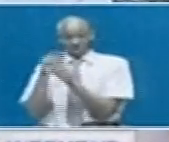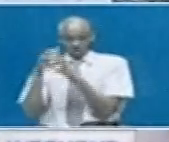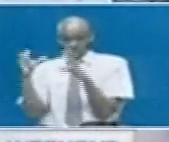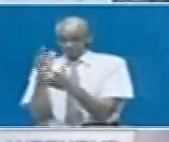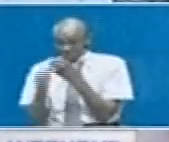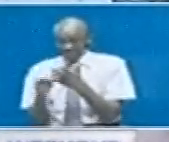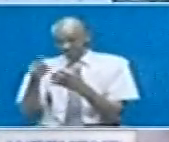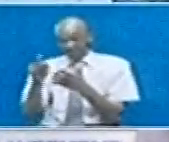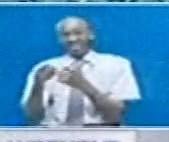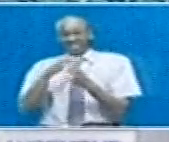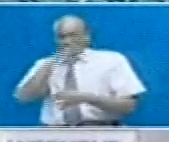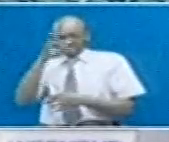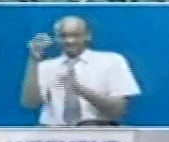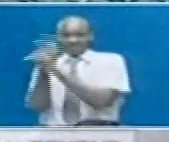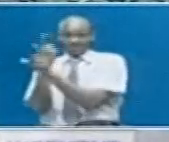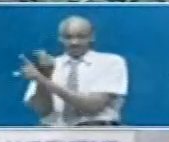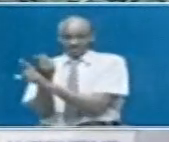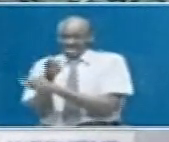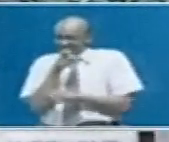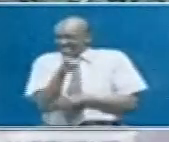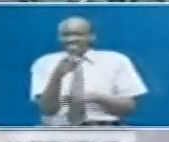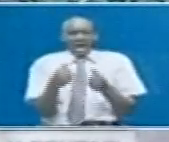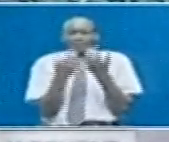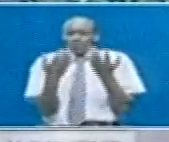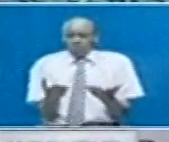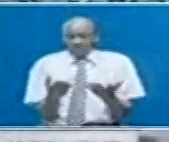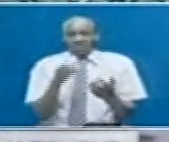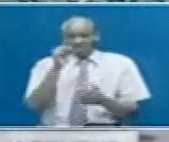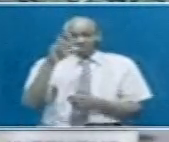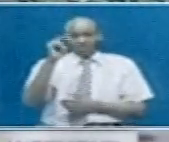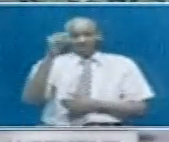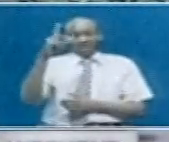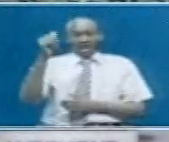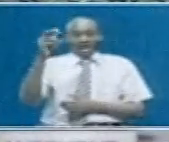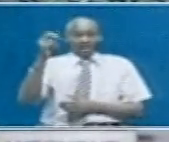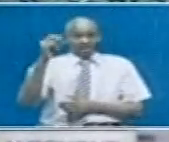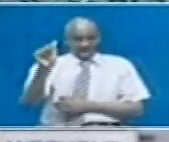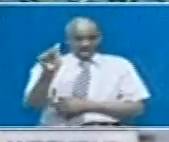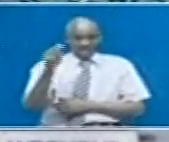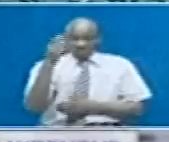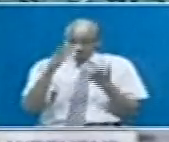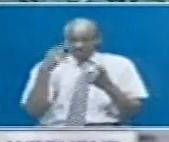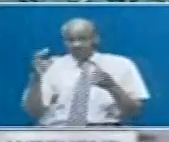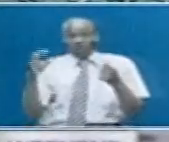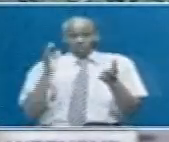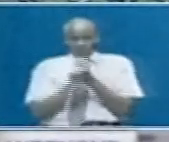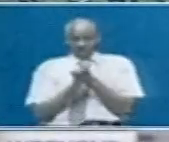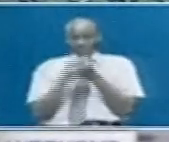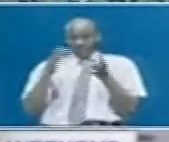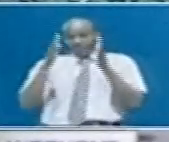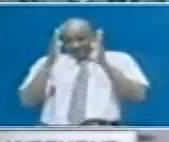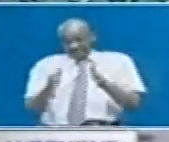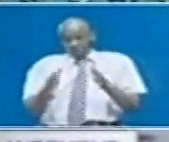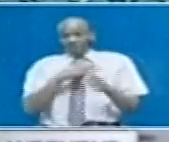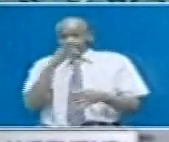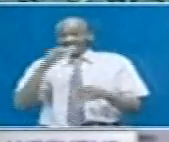with the supernatural world. So sometimes these things happen. In Sri Lanka, I know, we also have cases where they can connect you to a lost, a departed